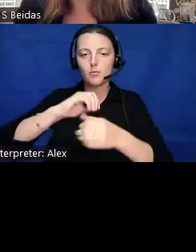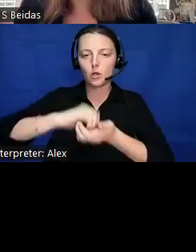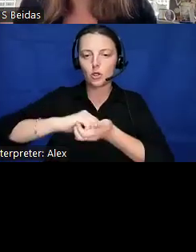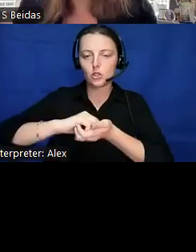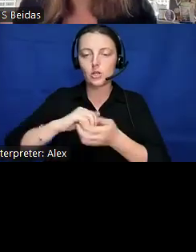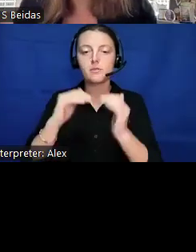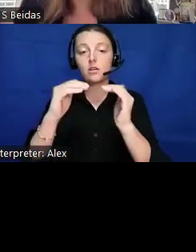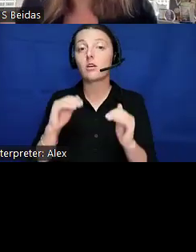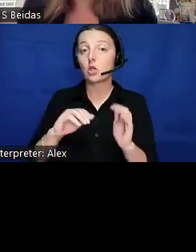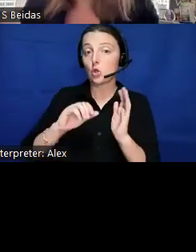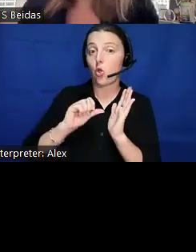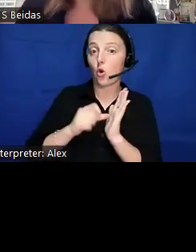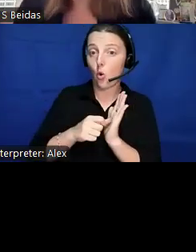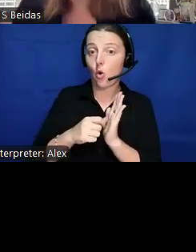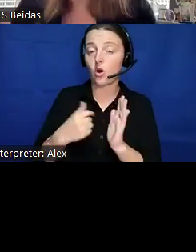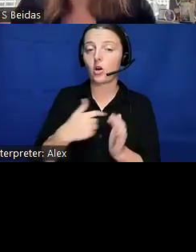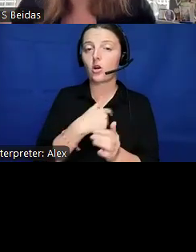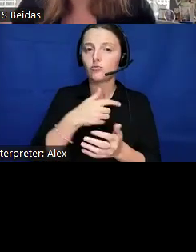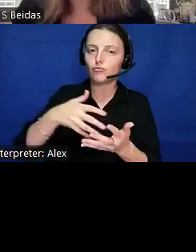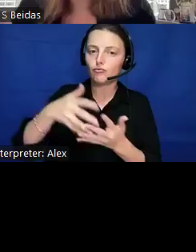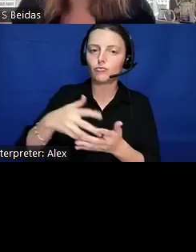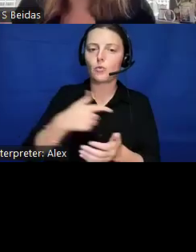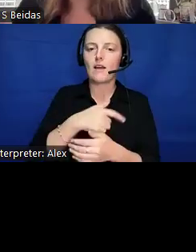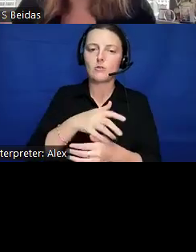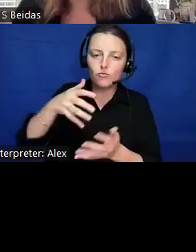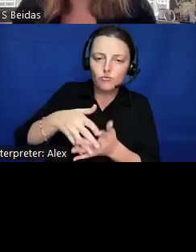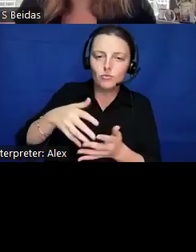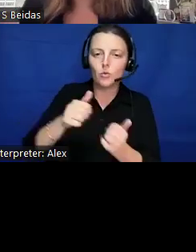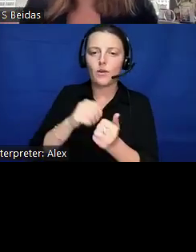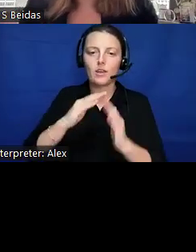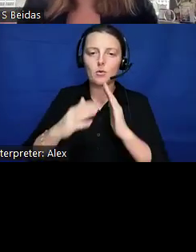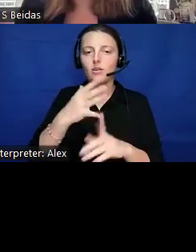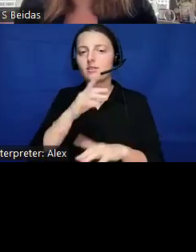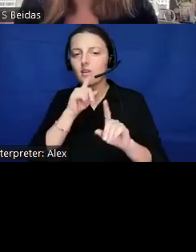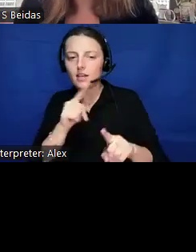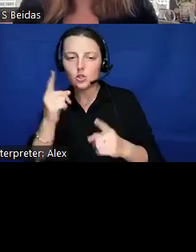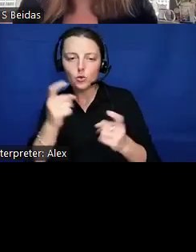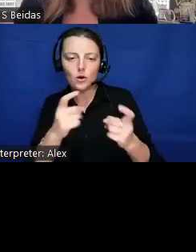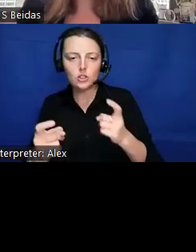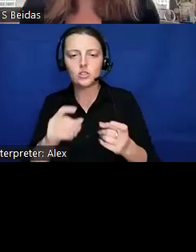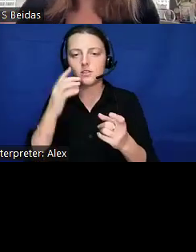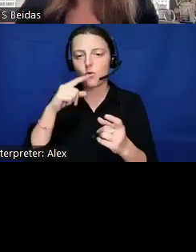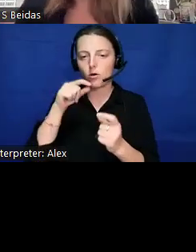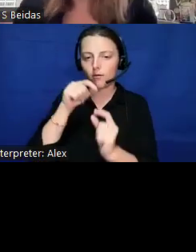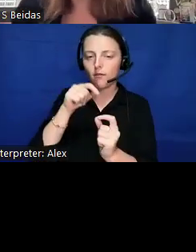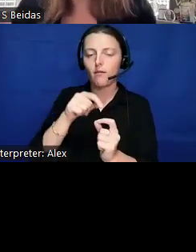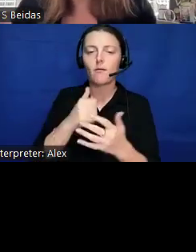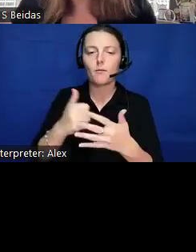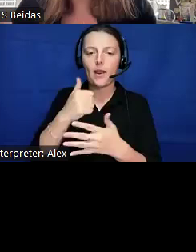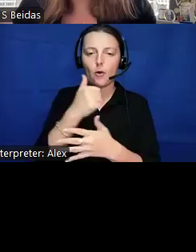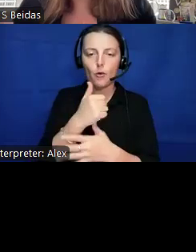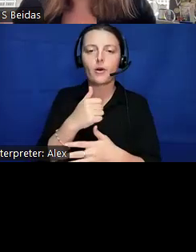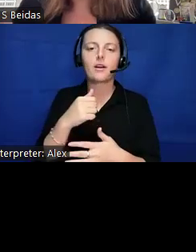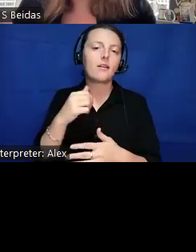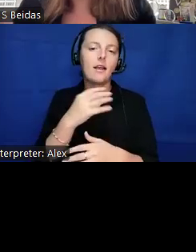with our communities, be embedded within our communities, and be answering questions of interest and supporting implementation efforts. We typically start